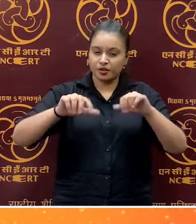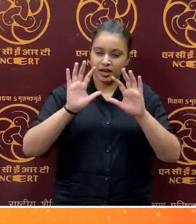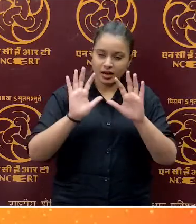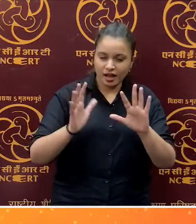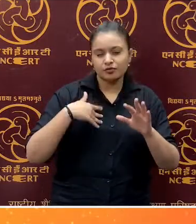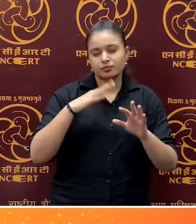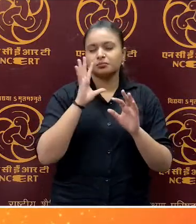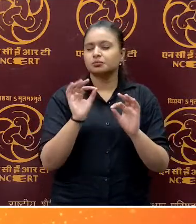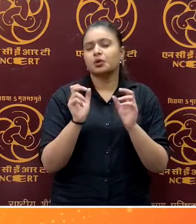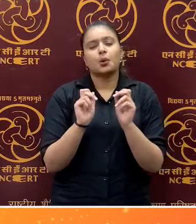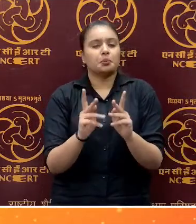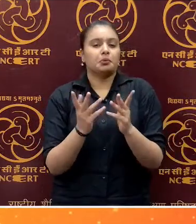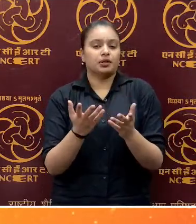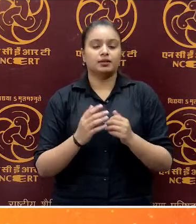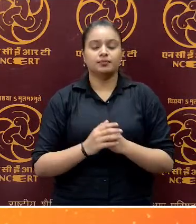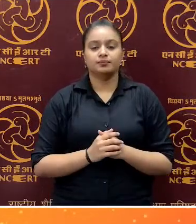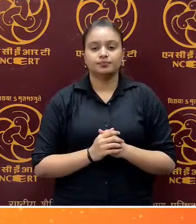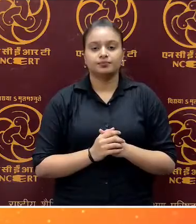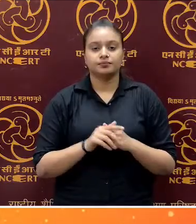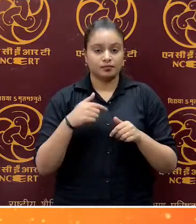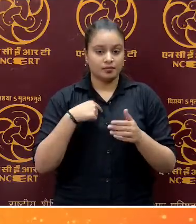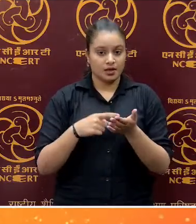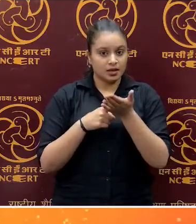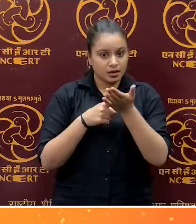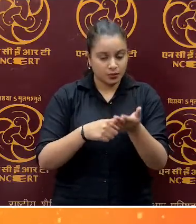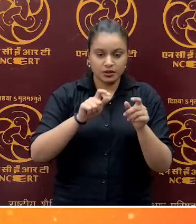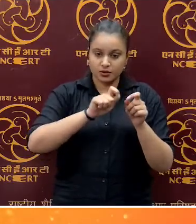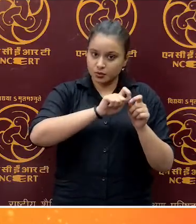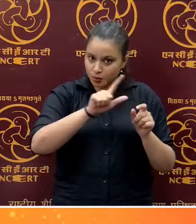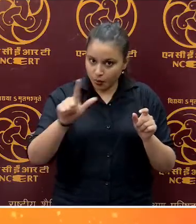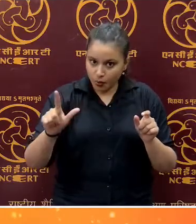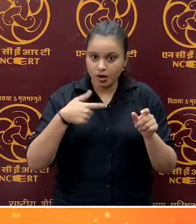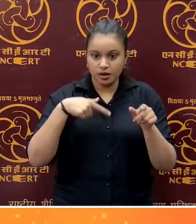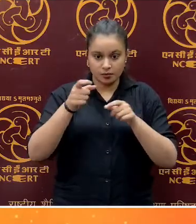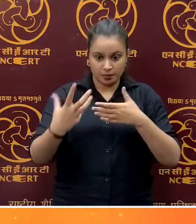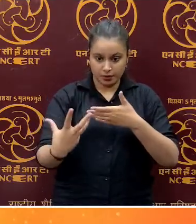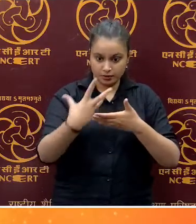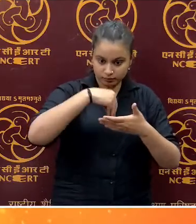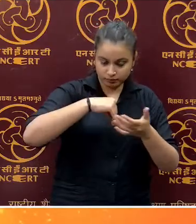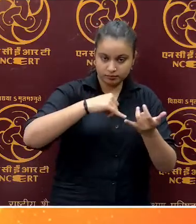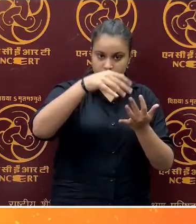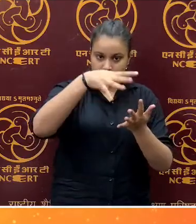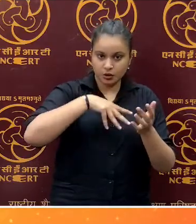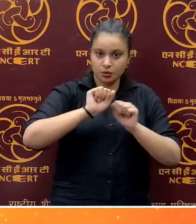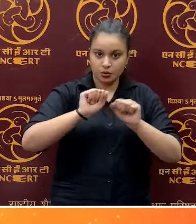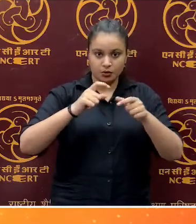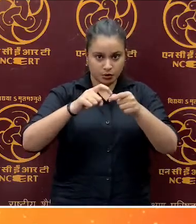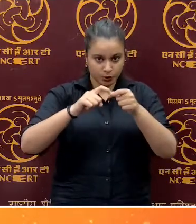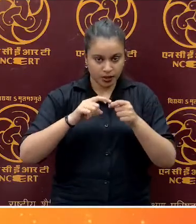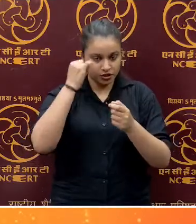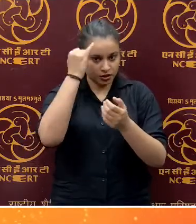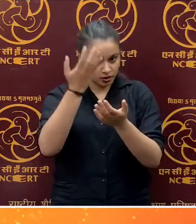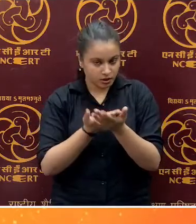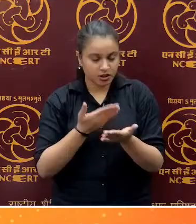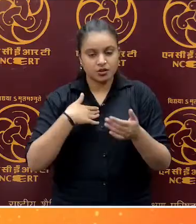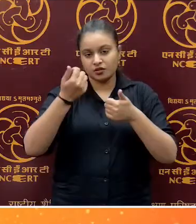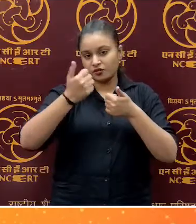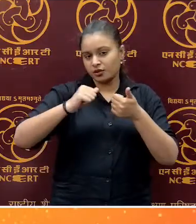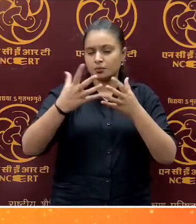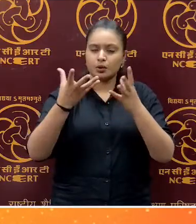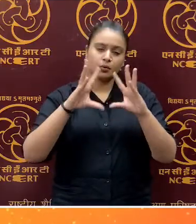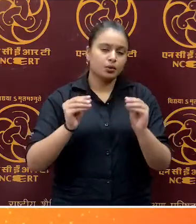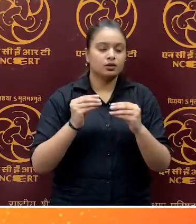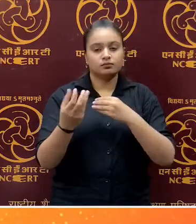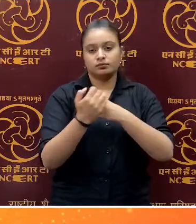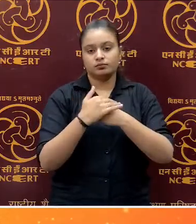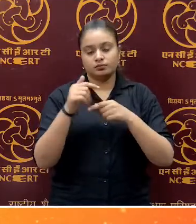human beings. So, I request everybody to participate in the session with your questions, suggestions and feedback. And